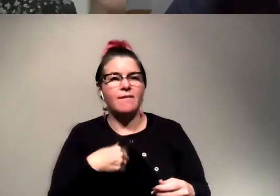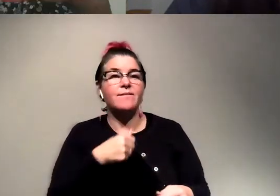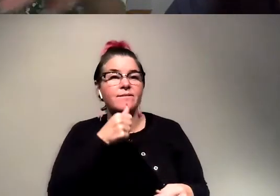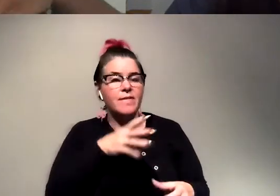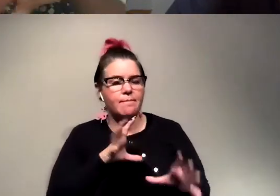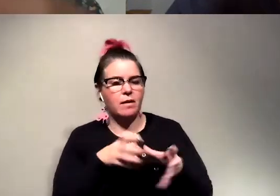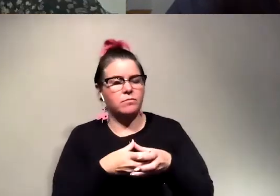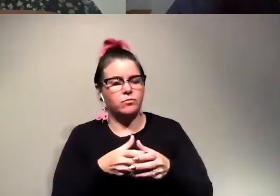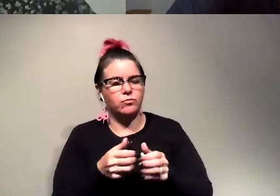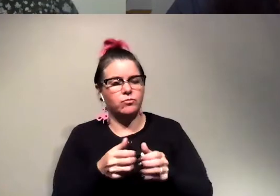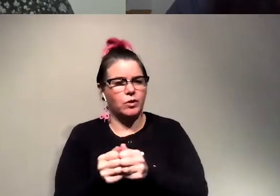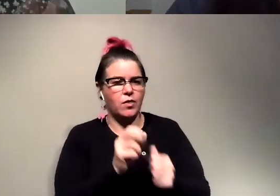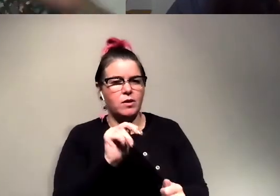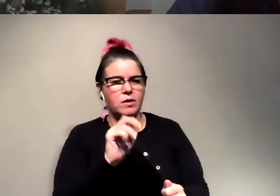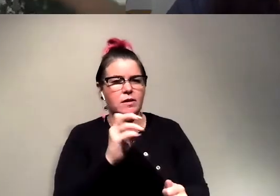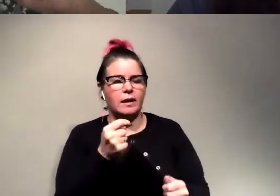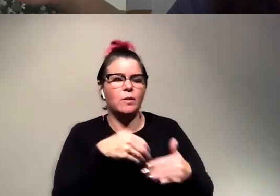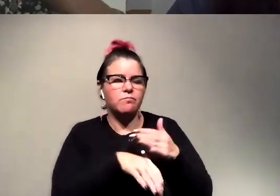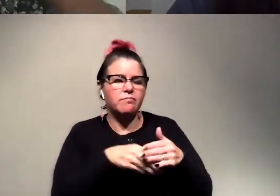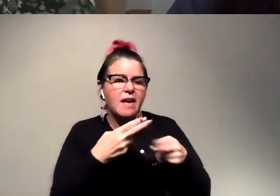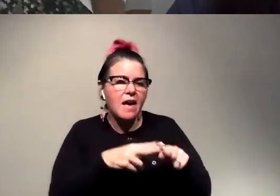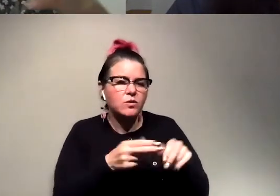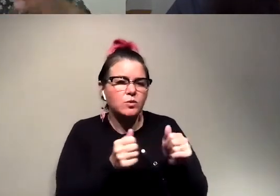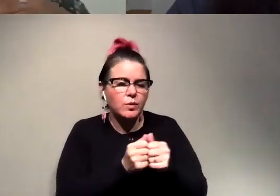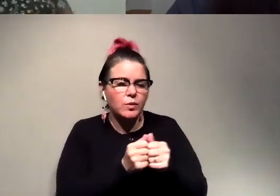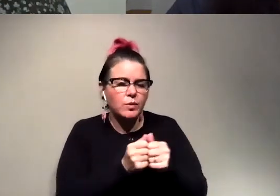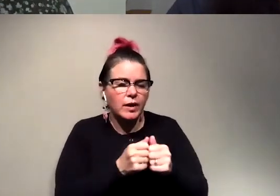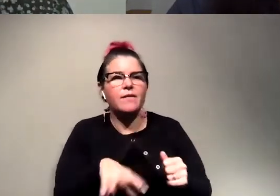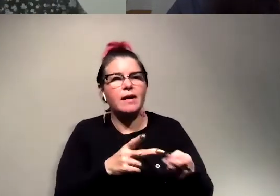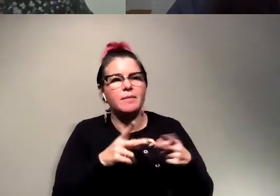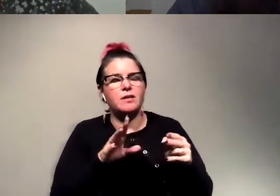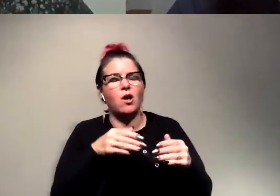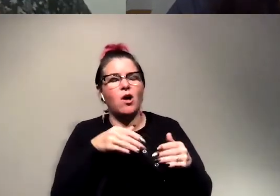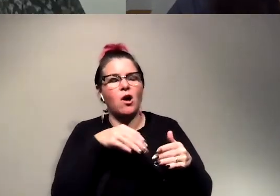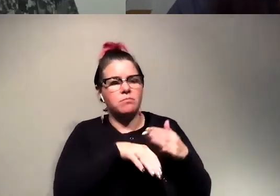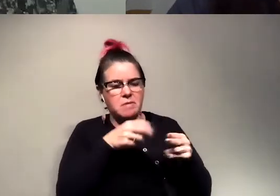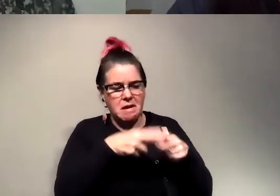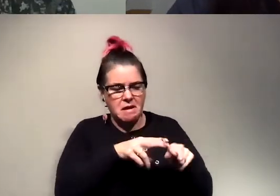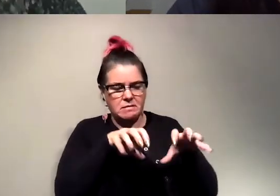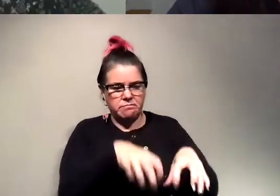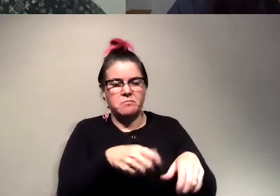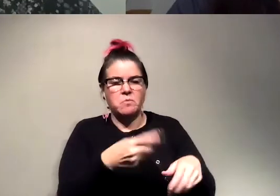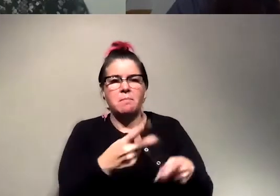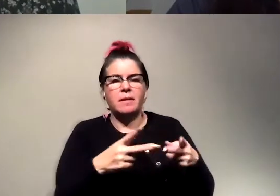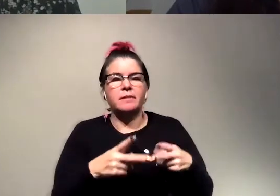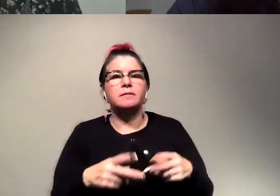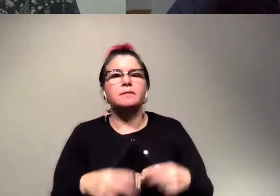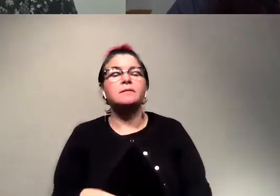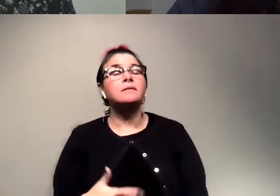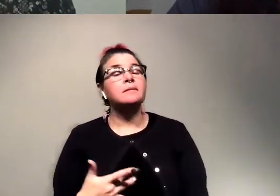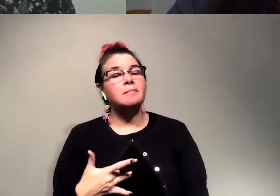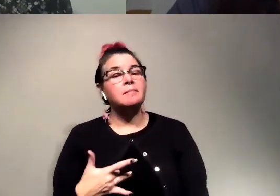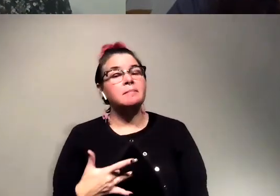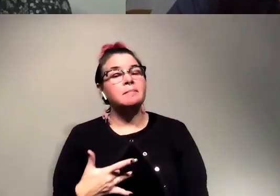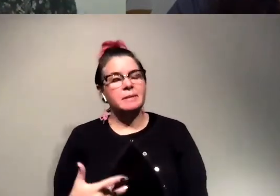means they lay their eggs together. So they'll find a spot and they'll just all lay their eggs right there. But for the most part,